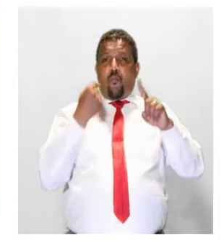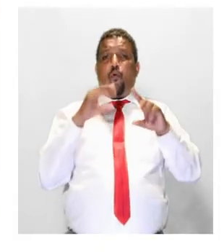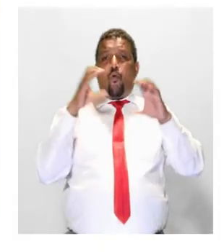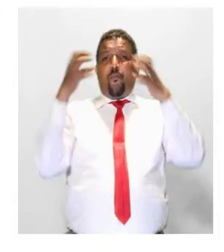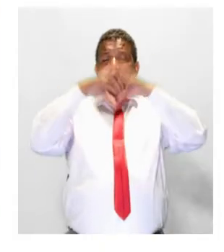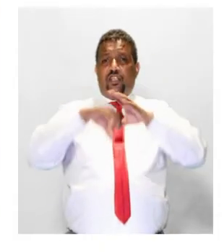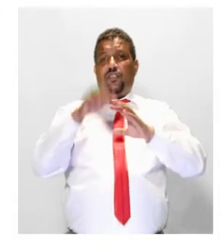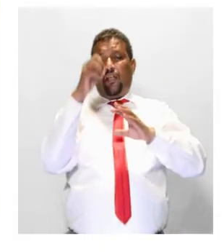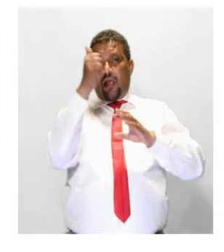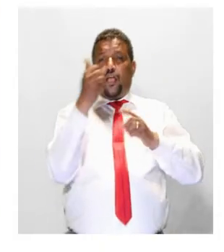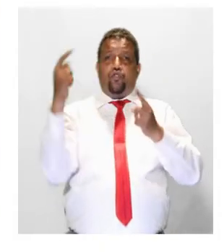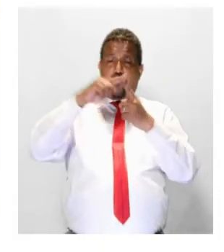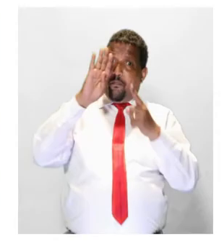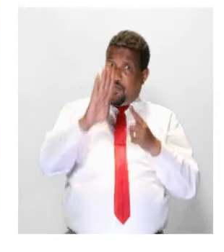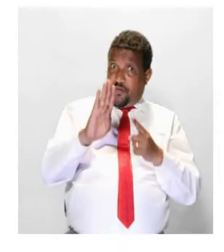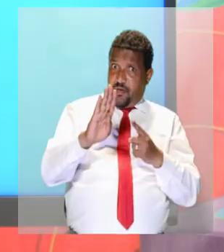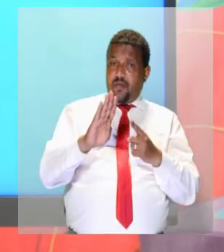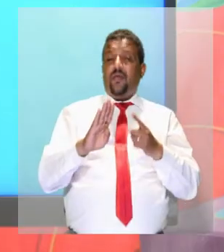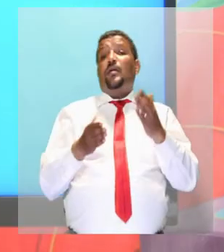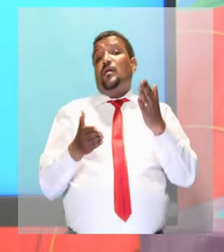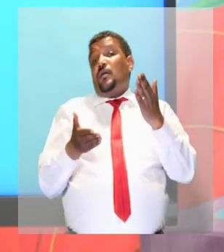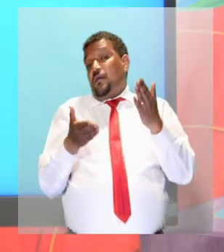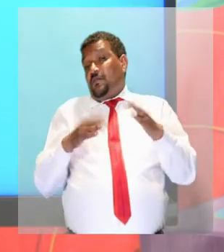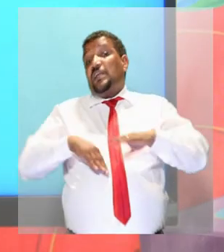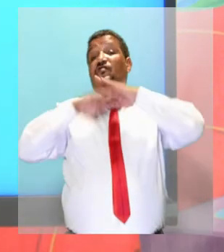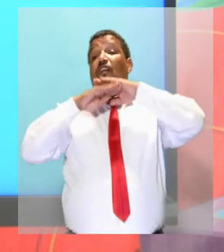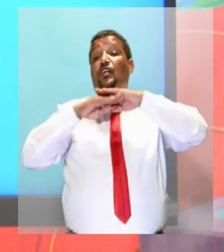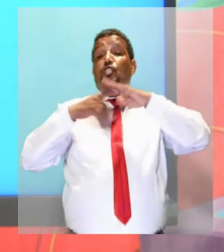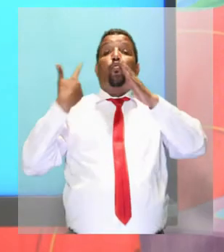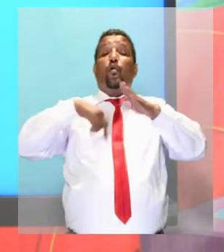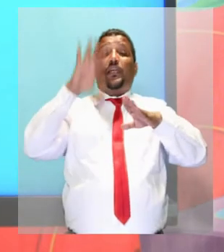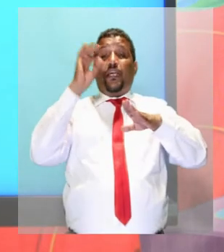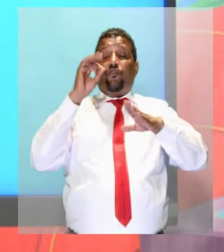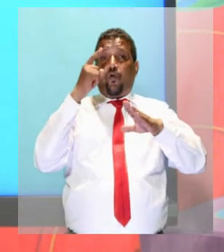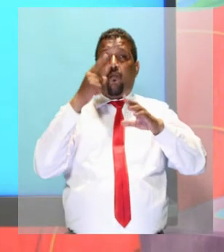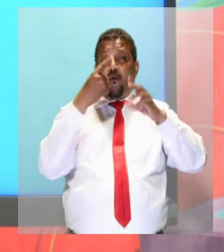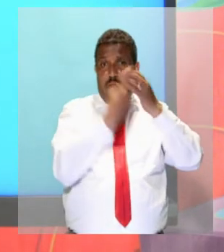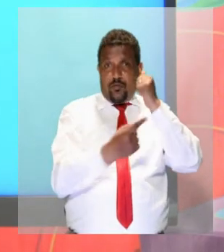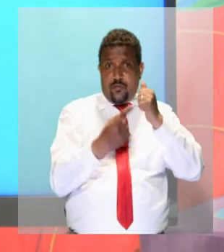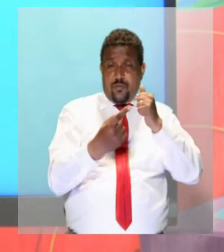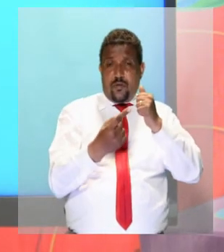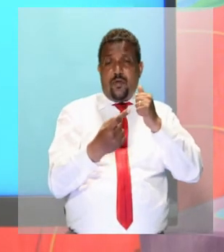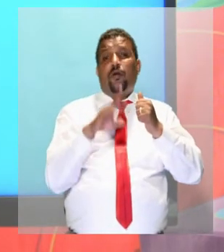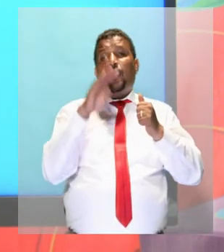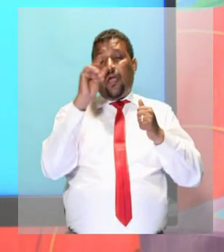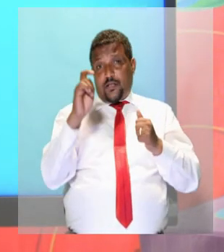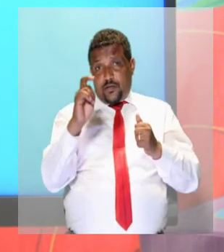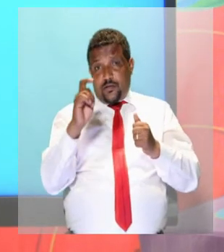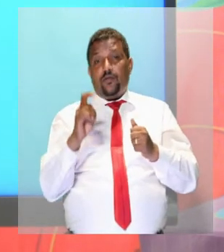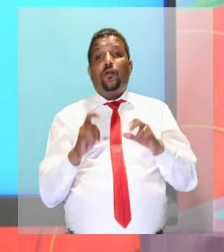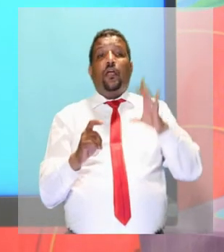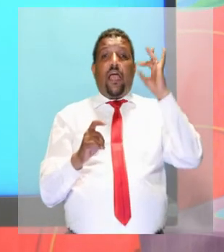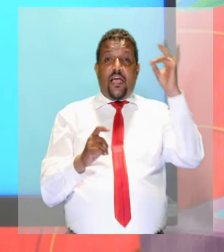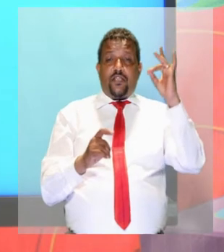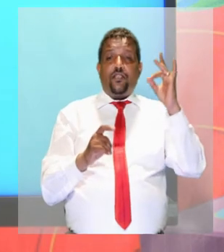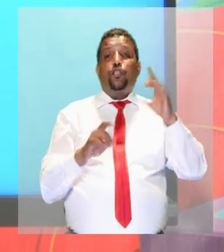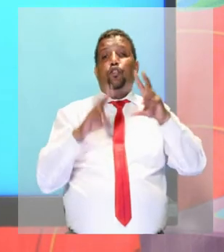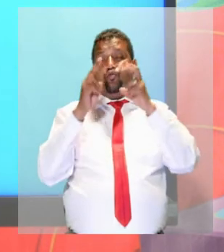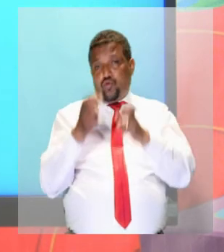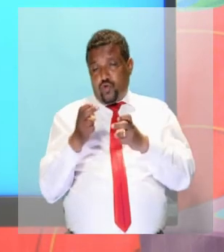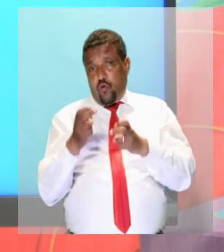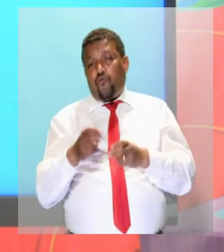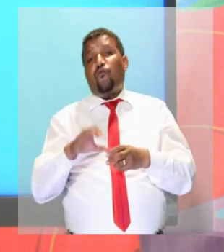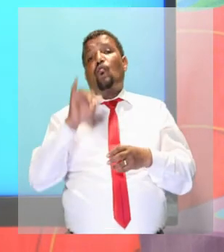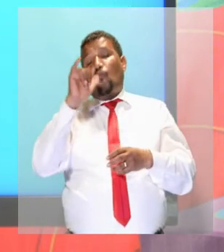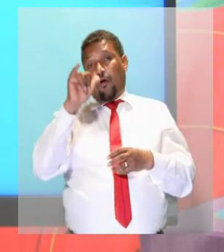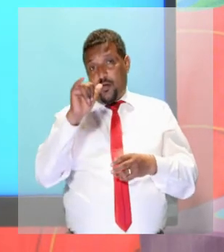B, if the satisfaction that we get from 1 unit of x and 8 unit of y is equal to that of 2 unit of x and 5